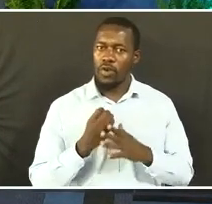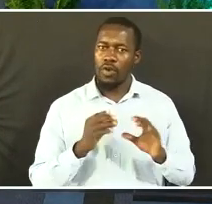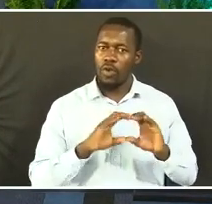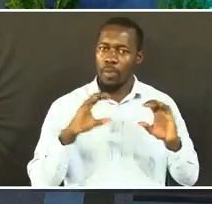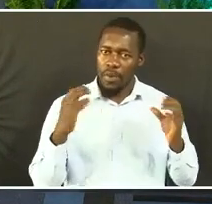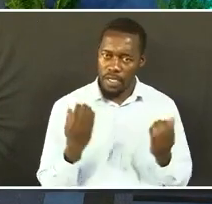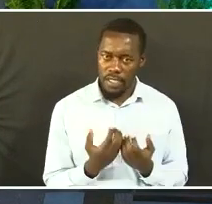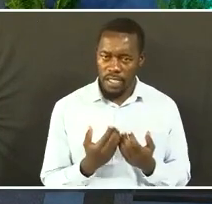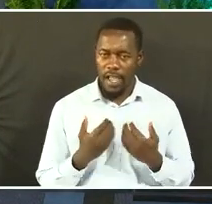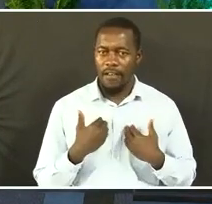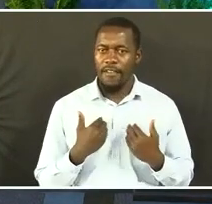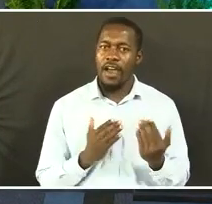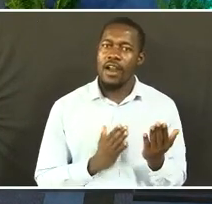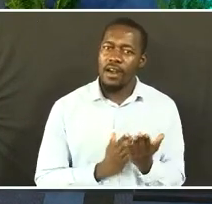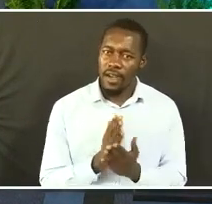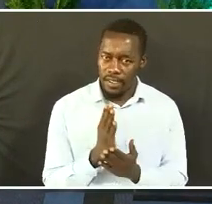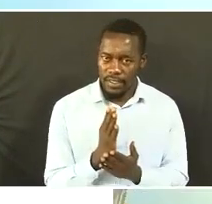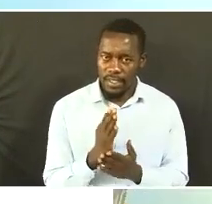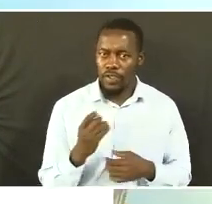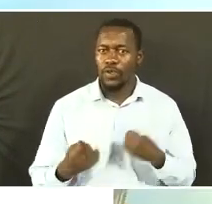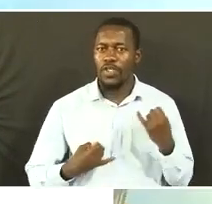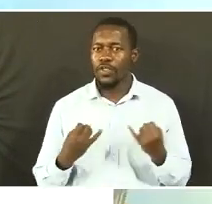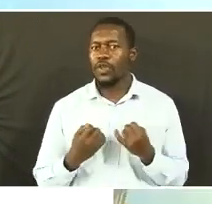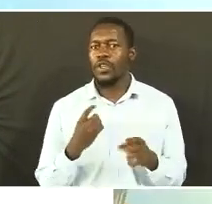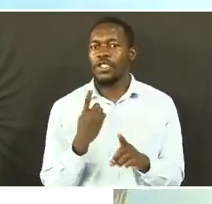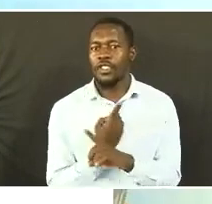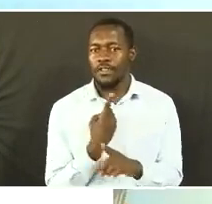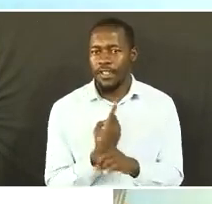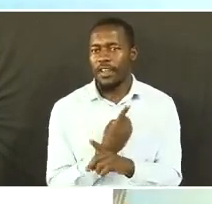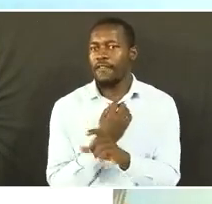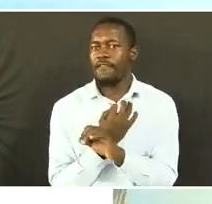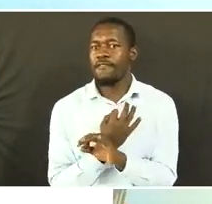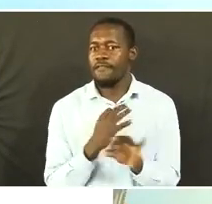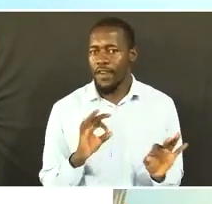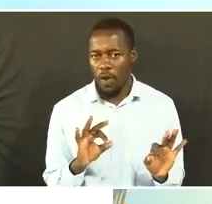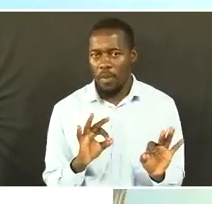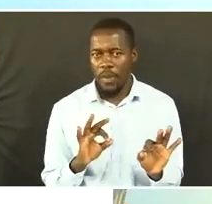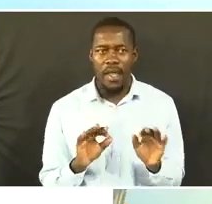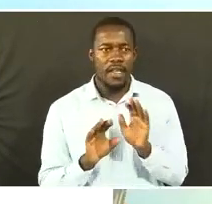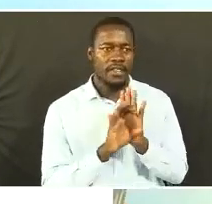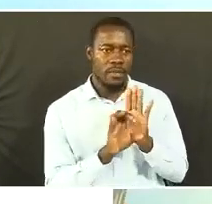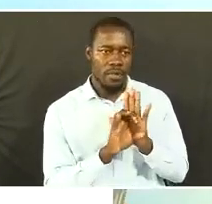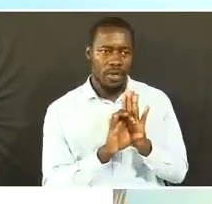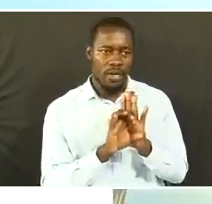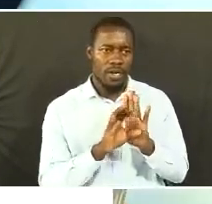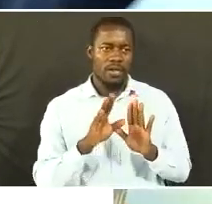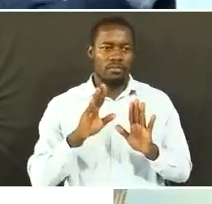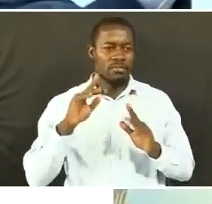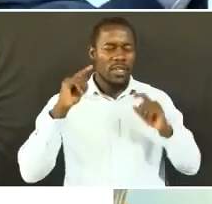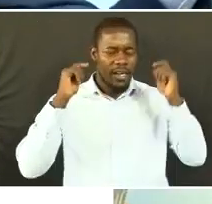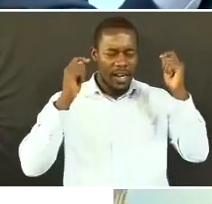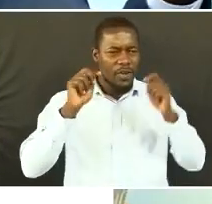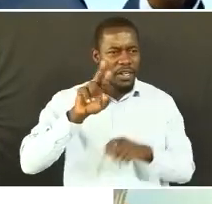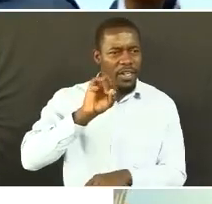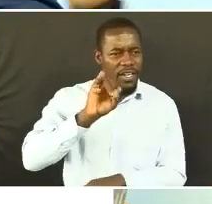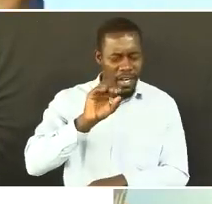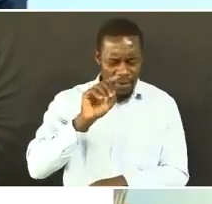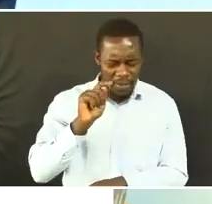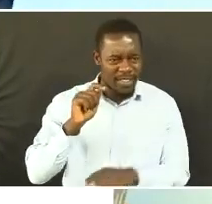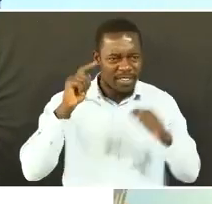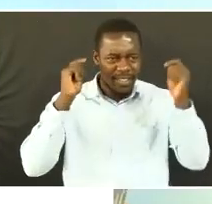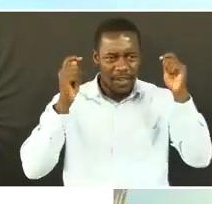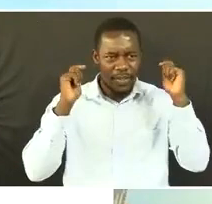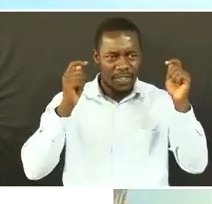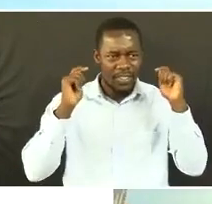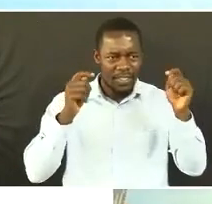we have gathered this Sabbath day, in private, when you go back at home, or in public, as we are doing